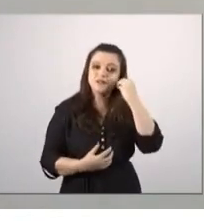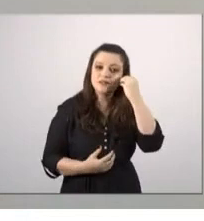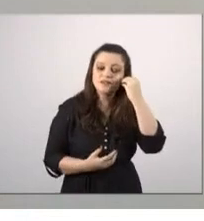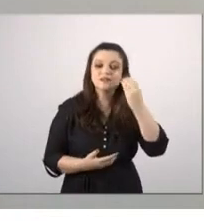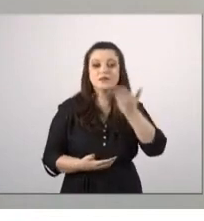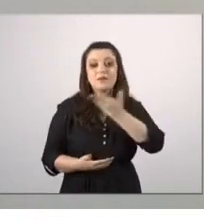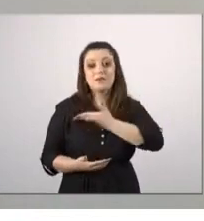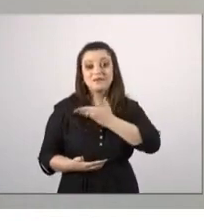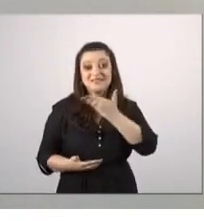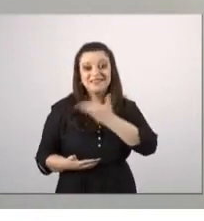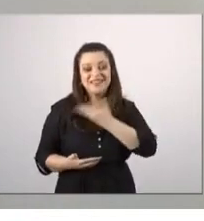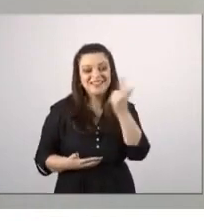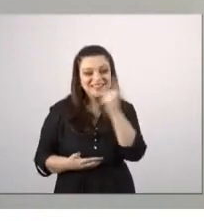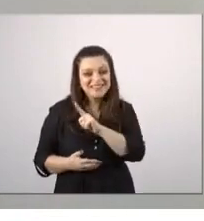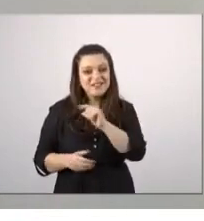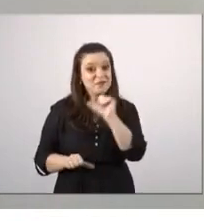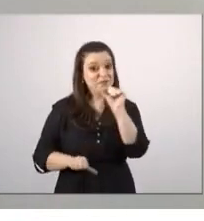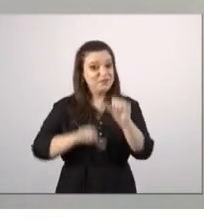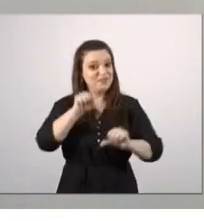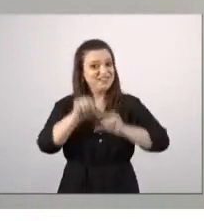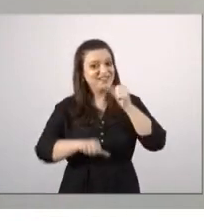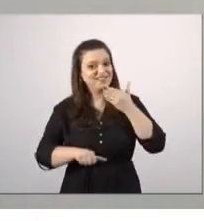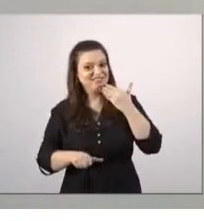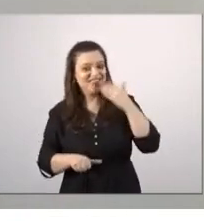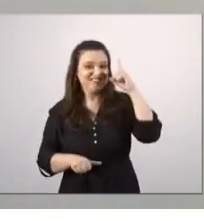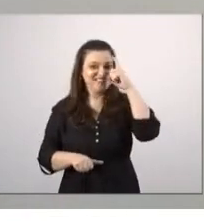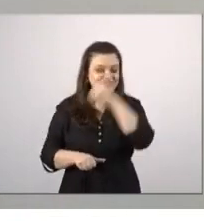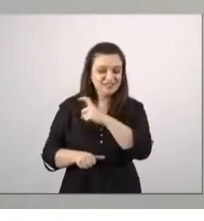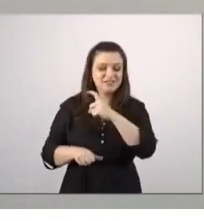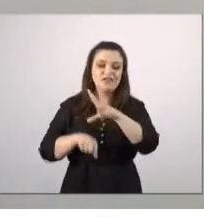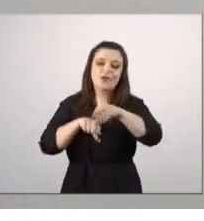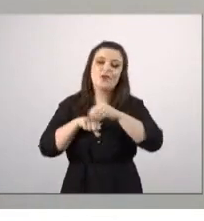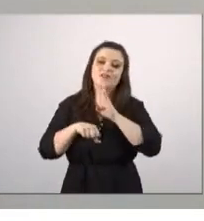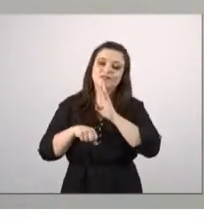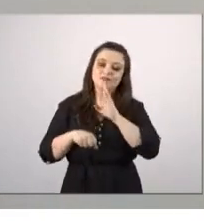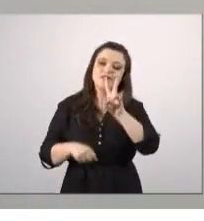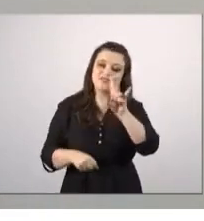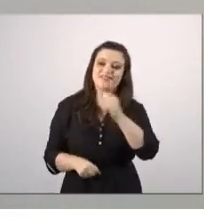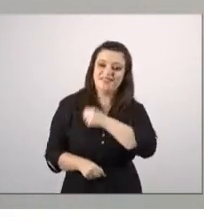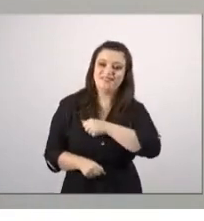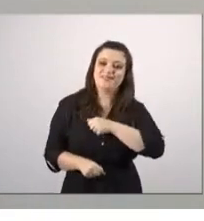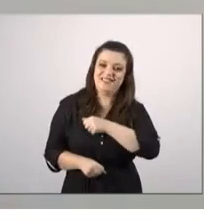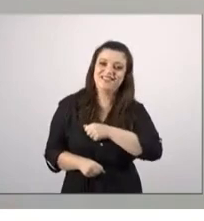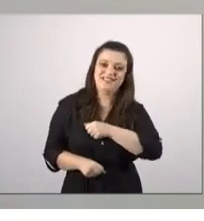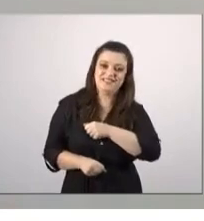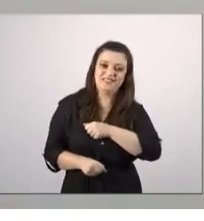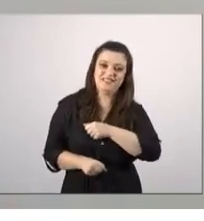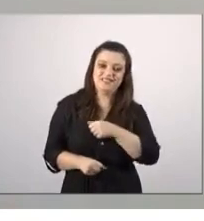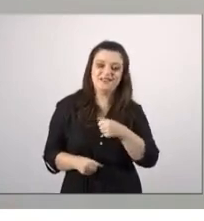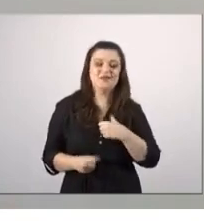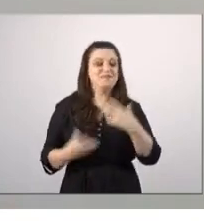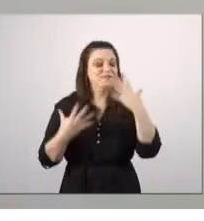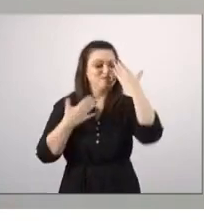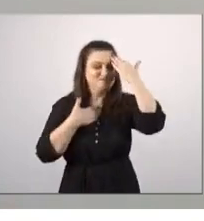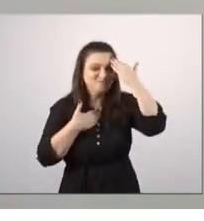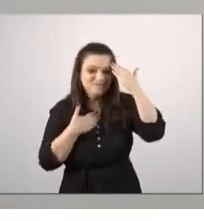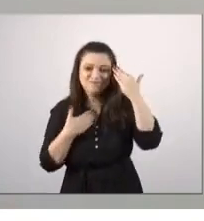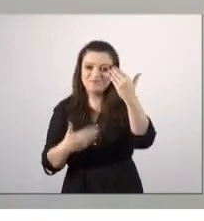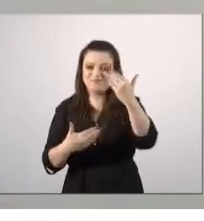pelas transições suaves e pelo conhecimento. Vamos sentir saudades. Muito, muito